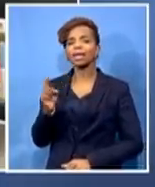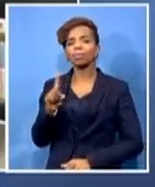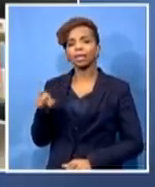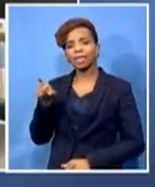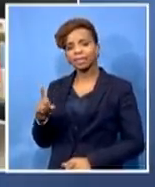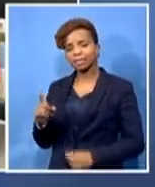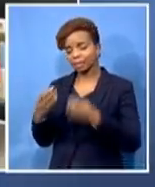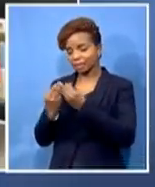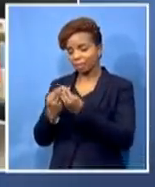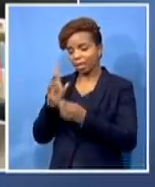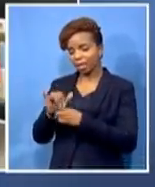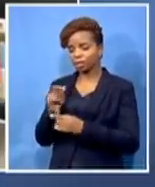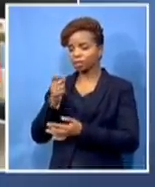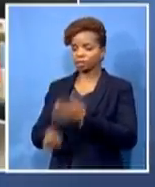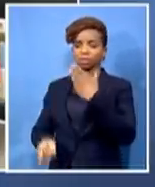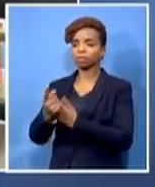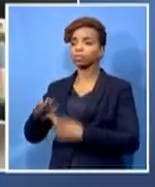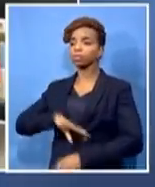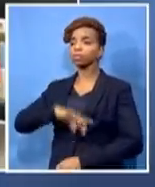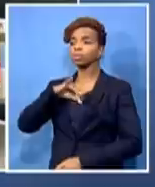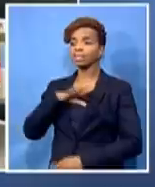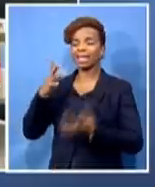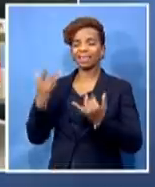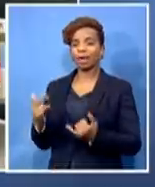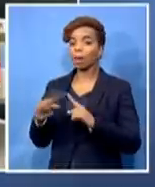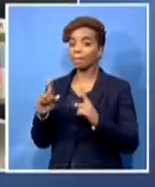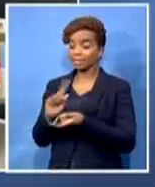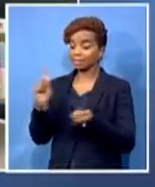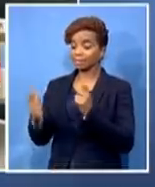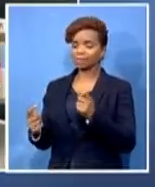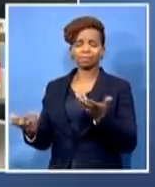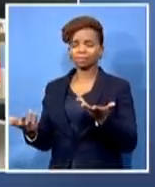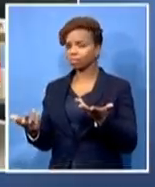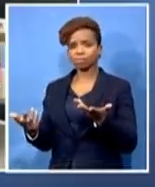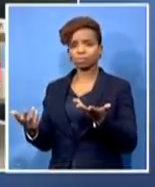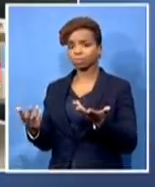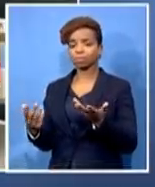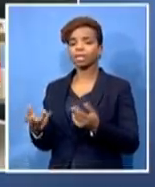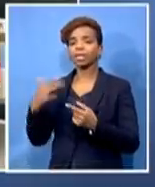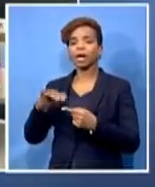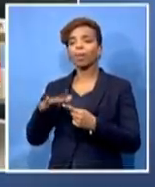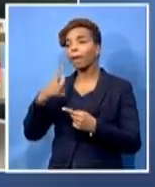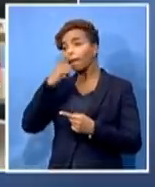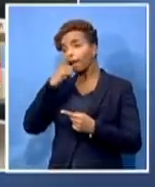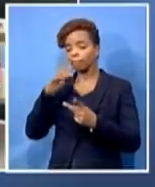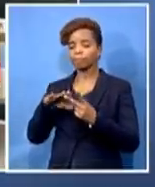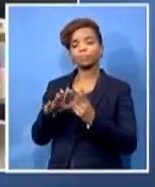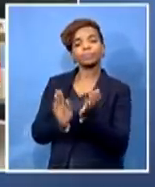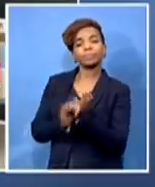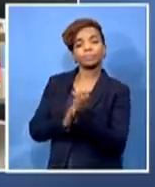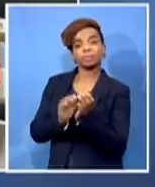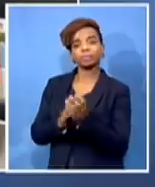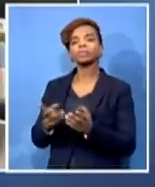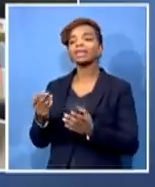National Congress. Cyril Ramaphosa and Ace Magashule in the background will still hold hands and form some sort